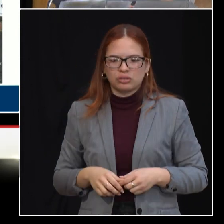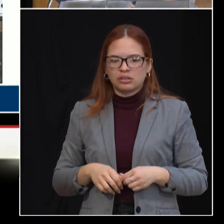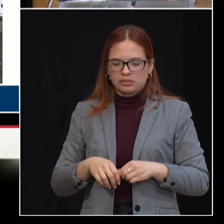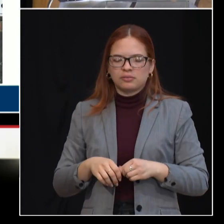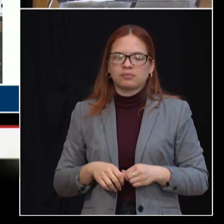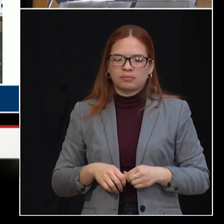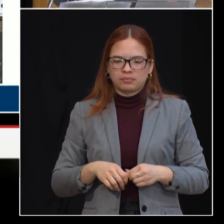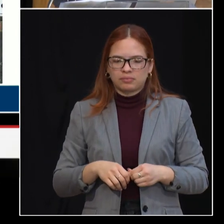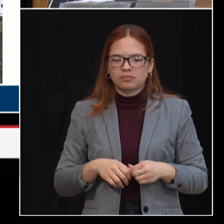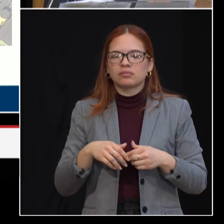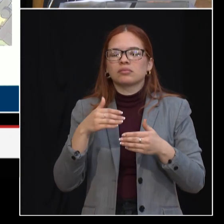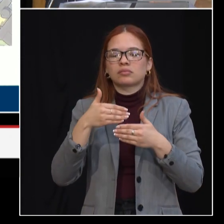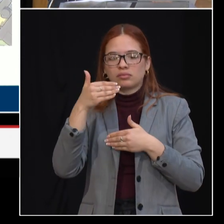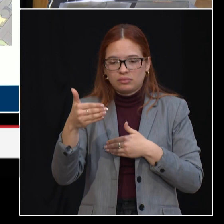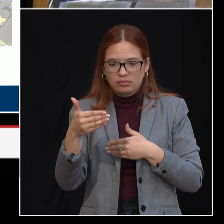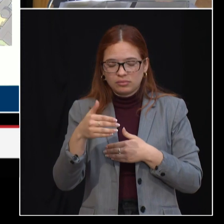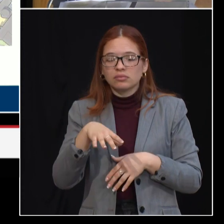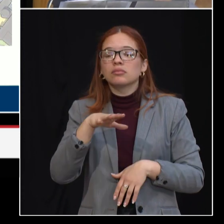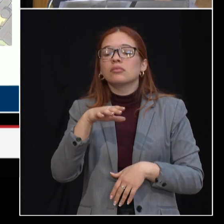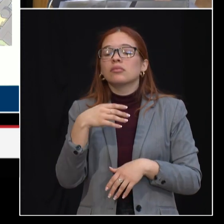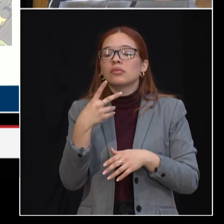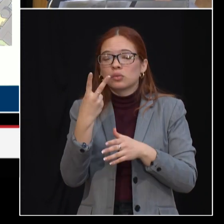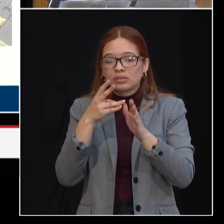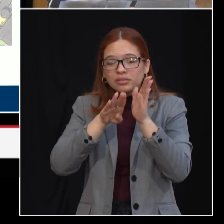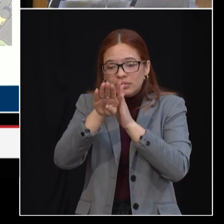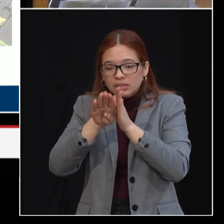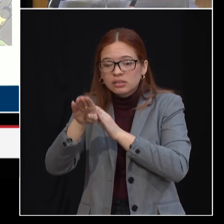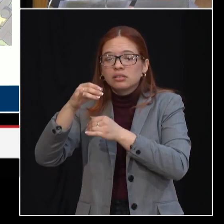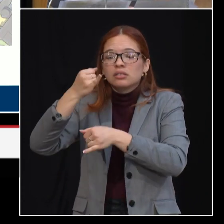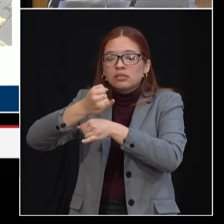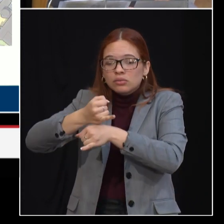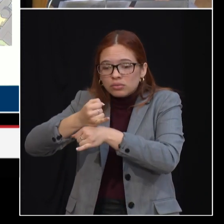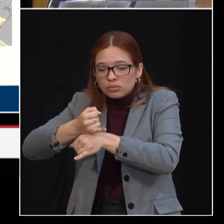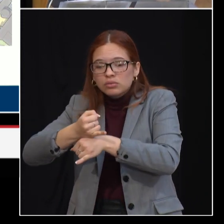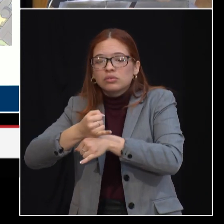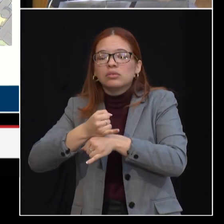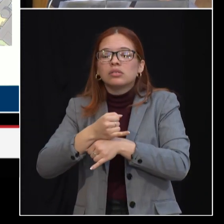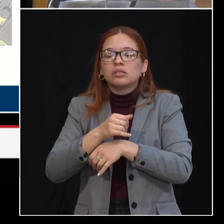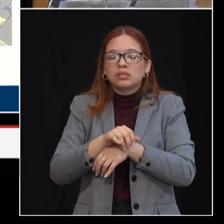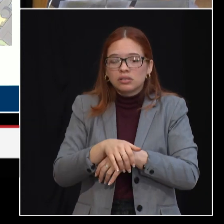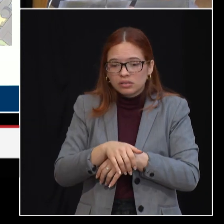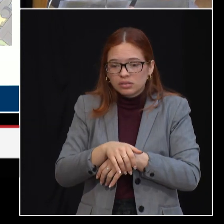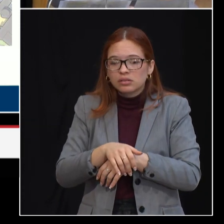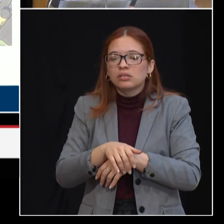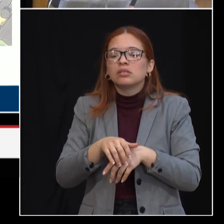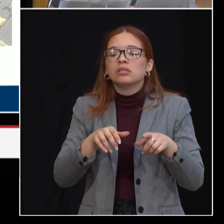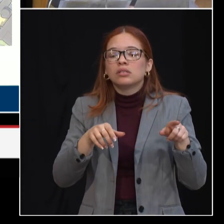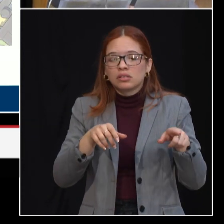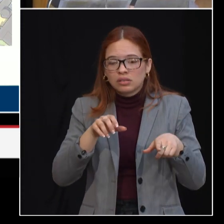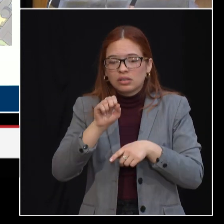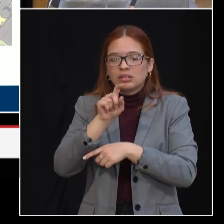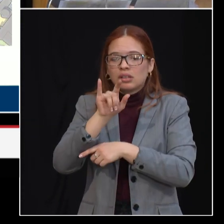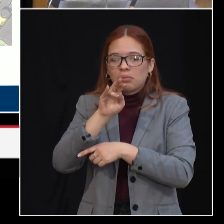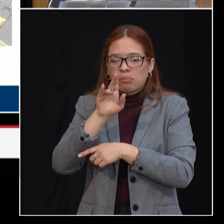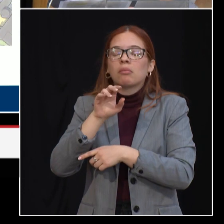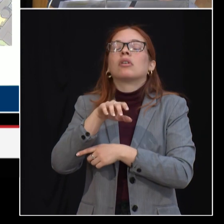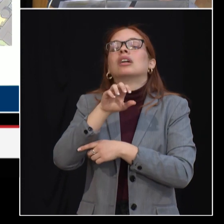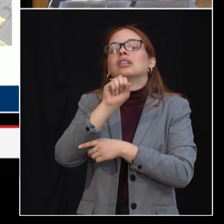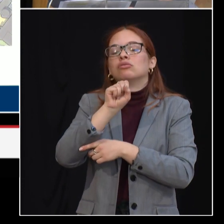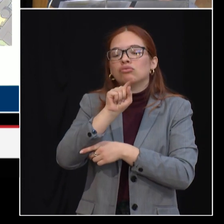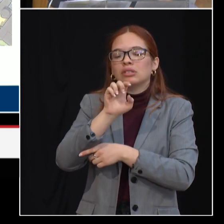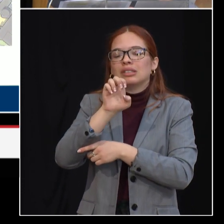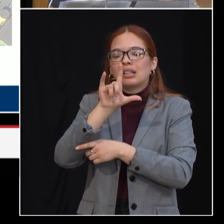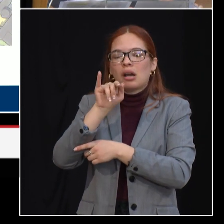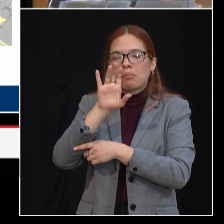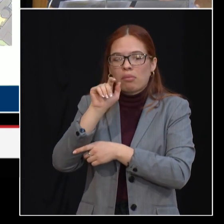Next, we have 2 development sites at the St. Elizabeth's campus, which has seen tremendous development under Mayor Bowser's leadership in the past 8 years. We will